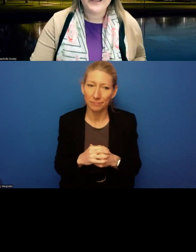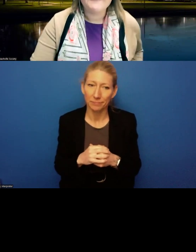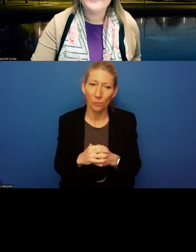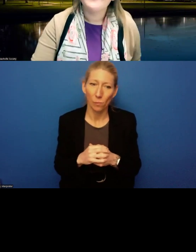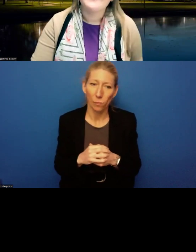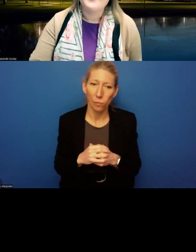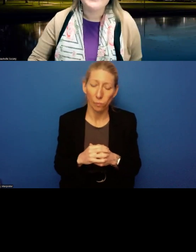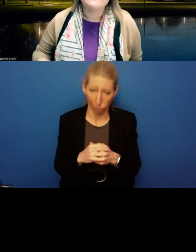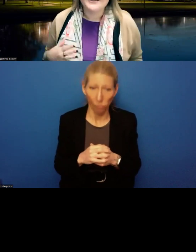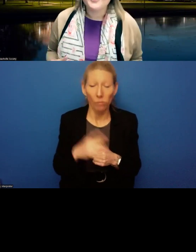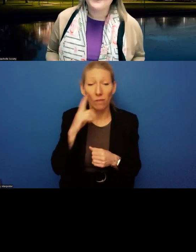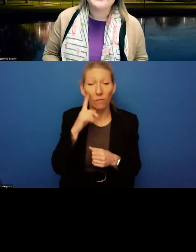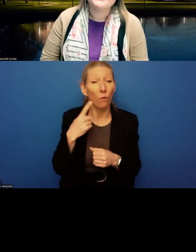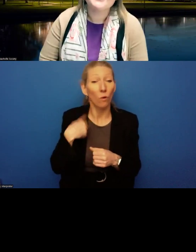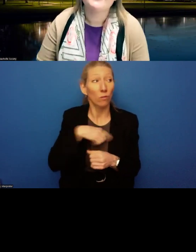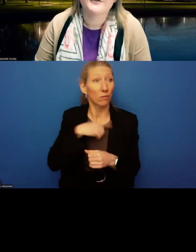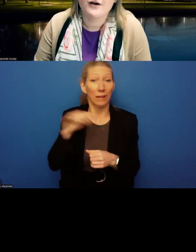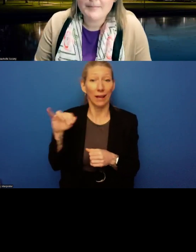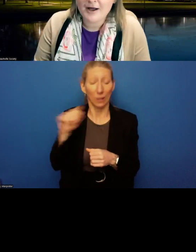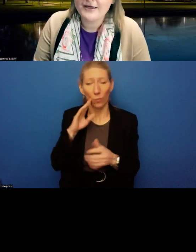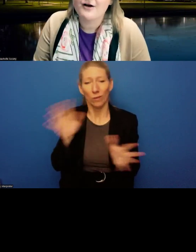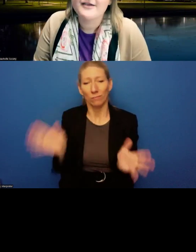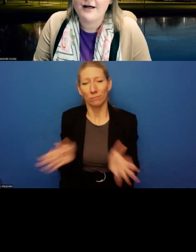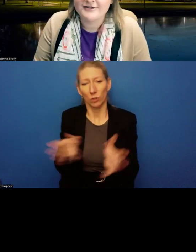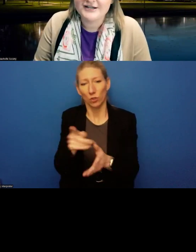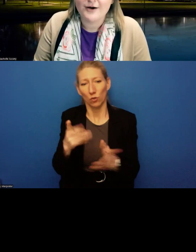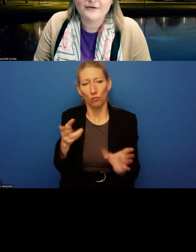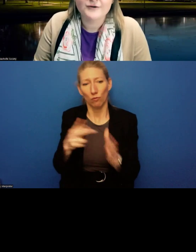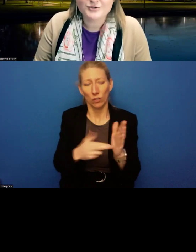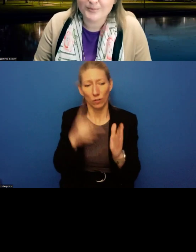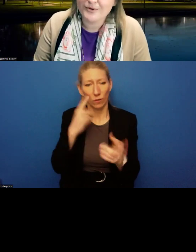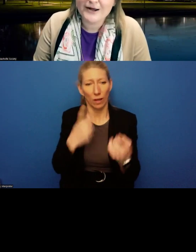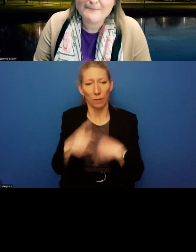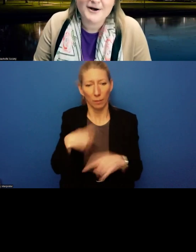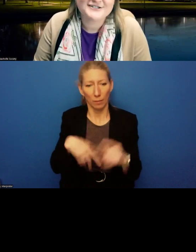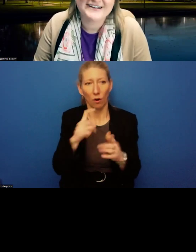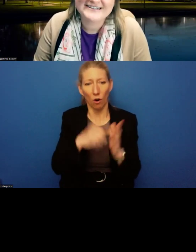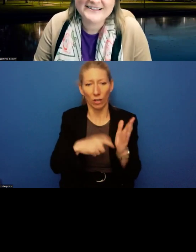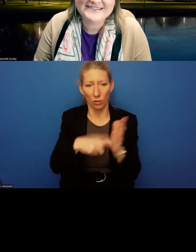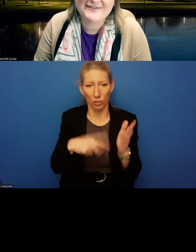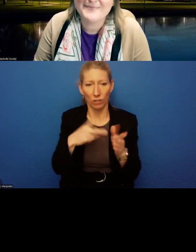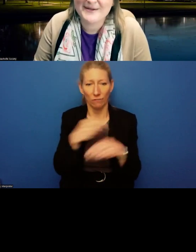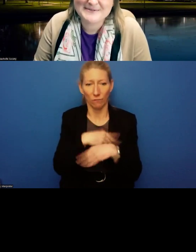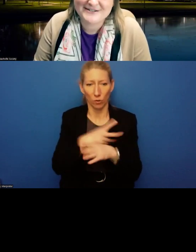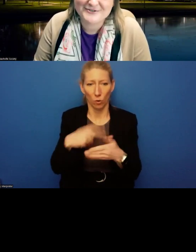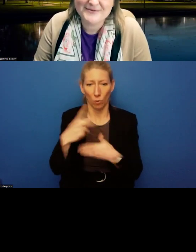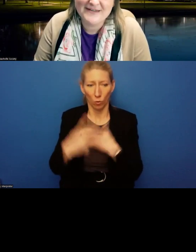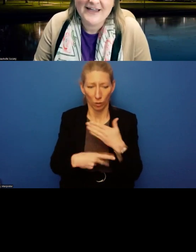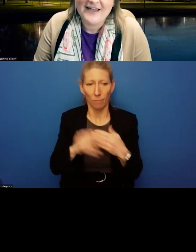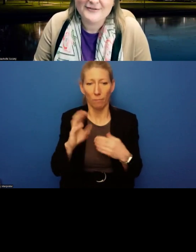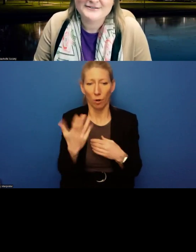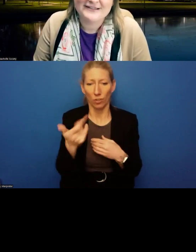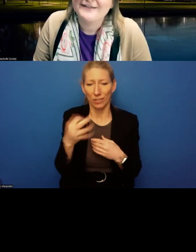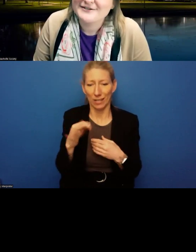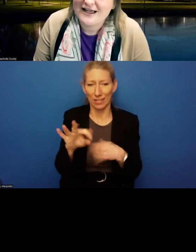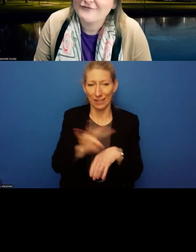On behalf of the AIA, we invite you to register for our upcoming Archaeology Hour virtual program, March 19th, 7 p.m. Central,